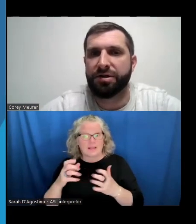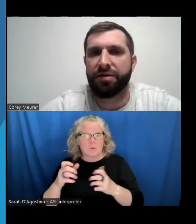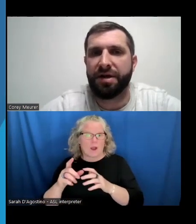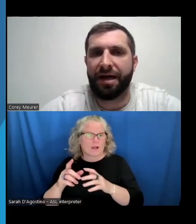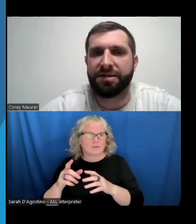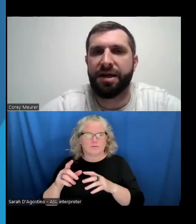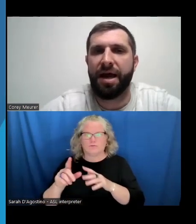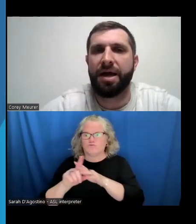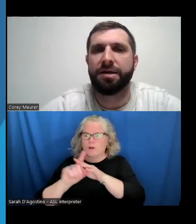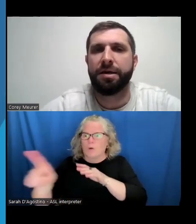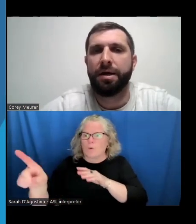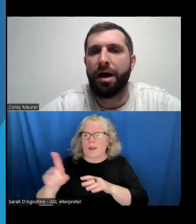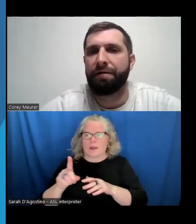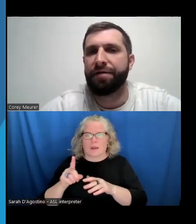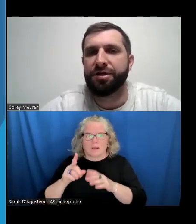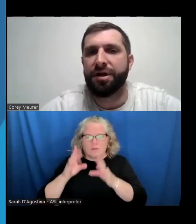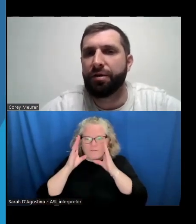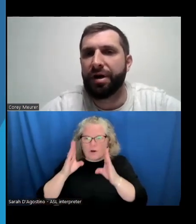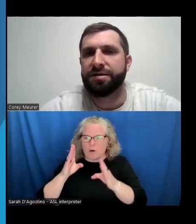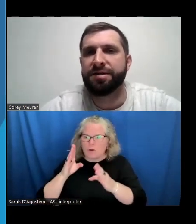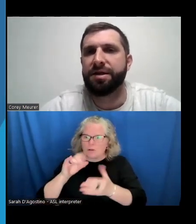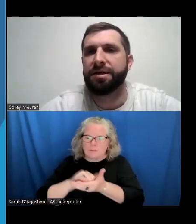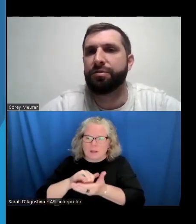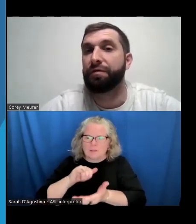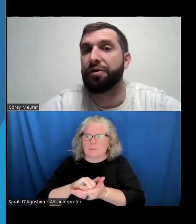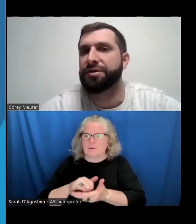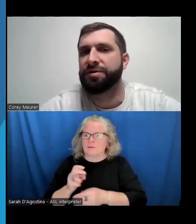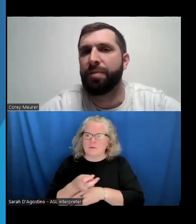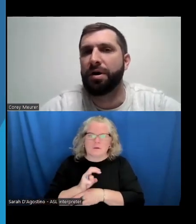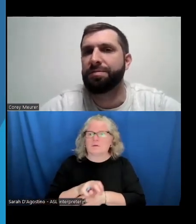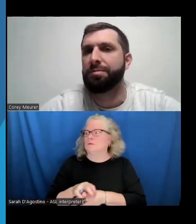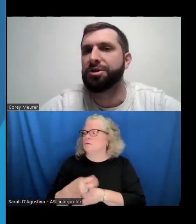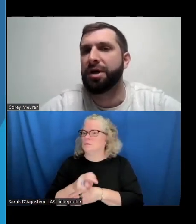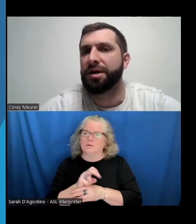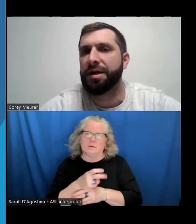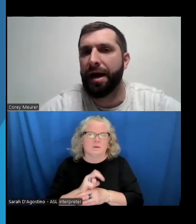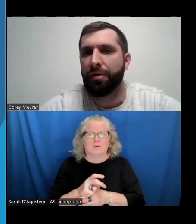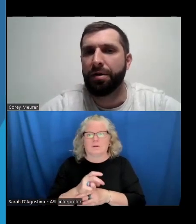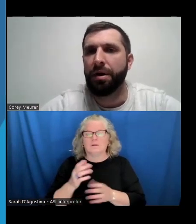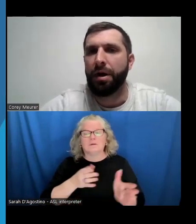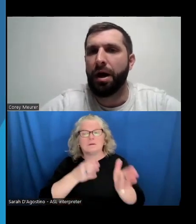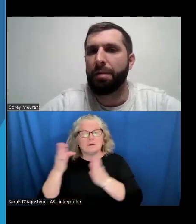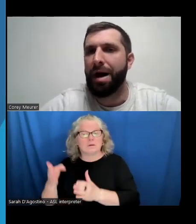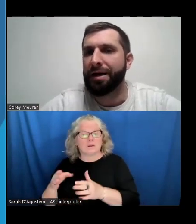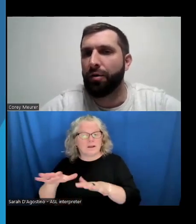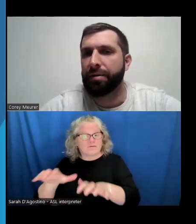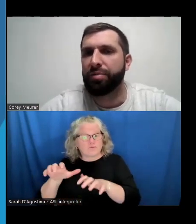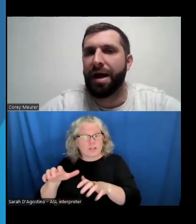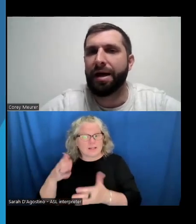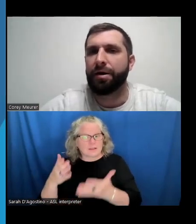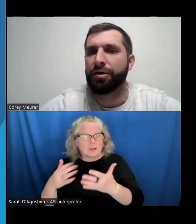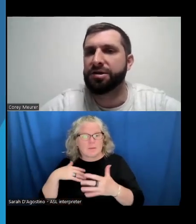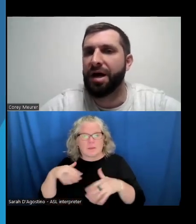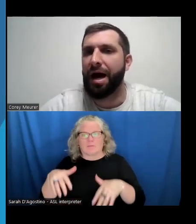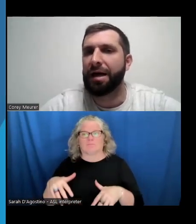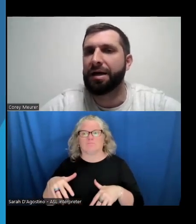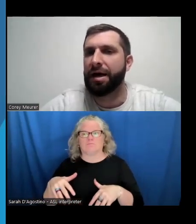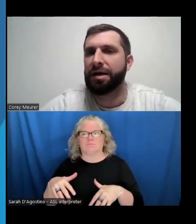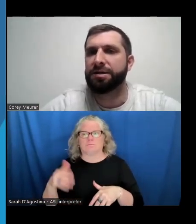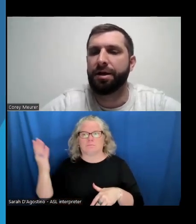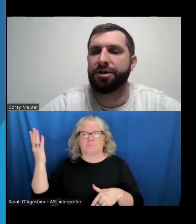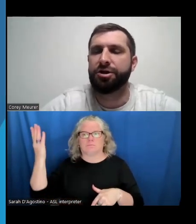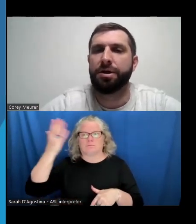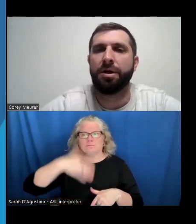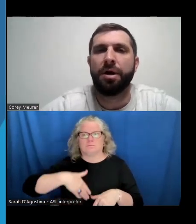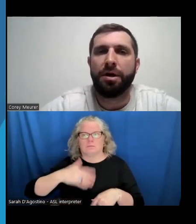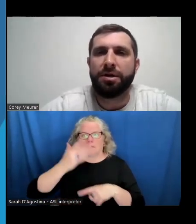or focus on the task at hand, fidgeting or restlessness, or the freeze response, maybe shutting down, mind going blank, urge to hide, kind